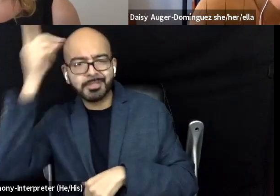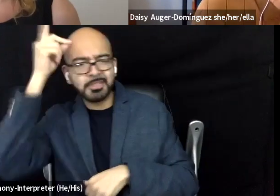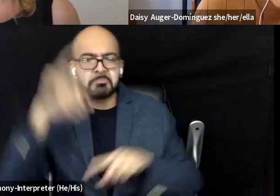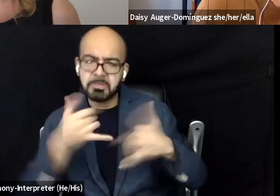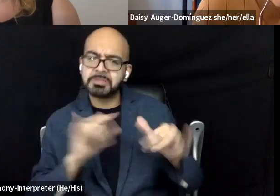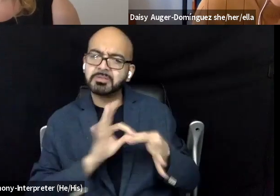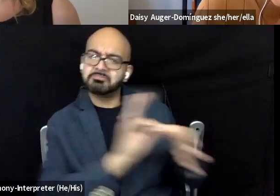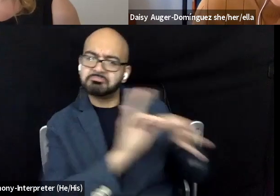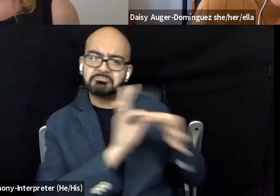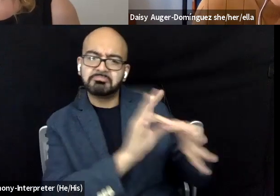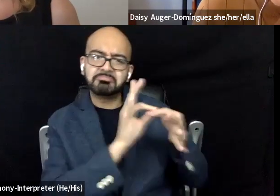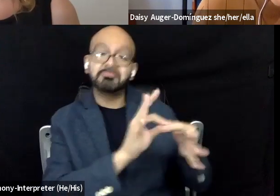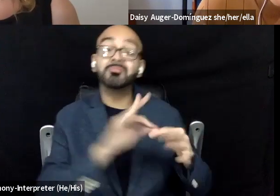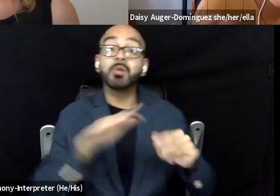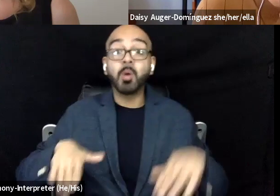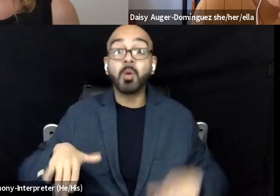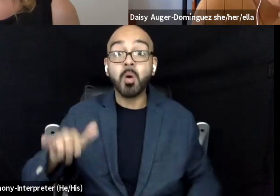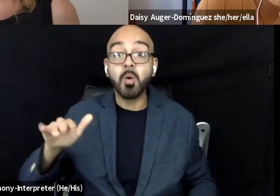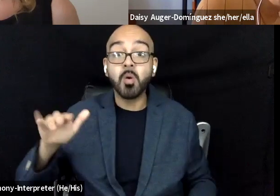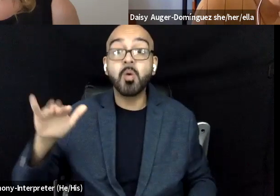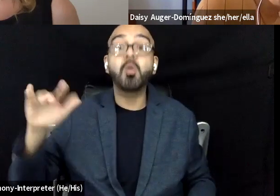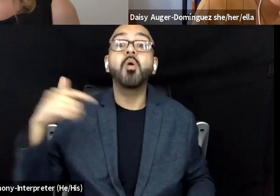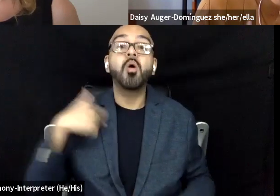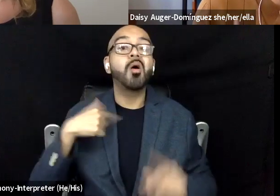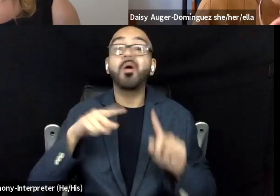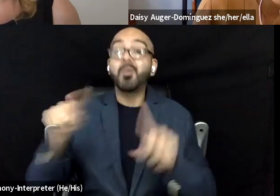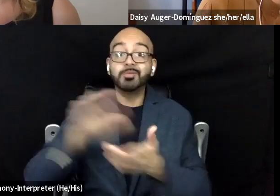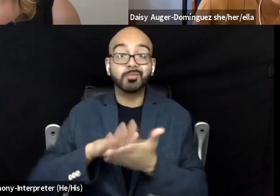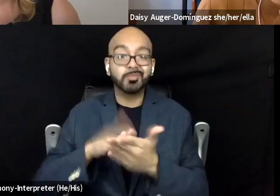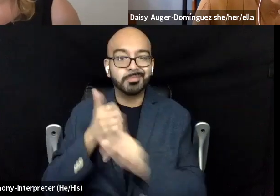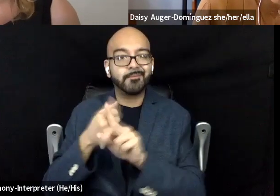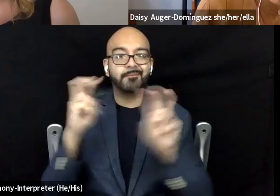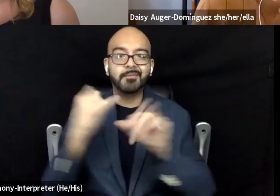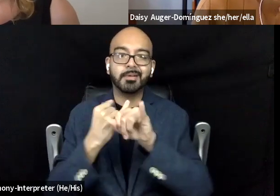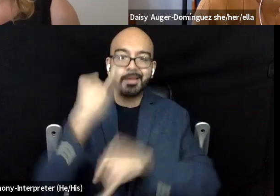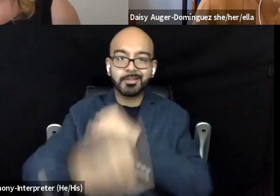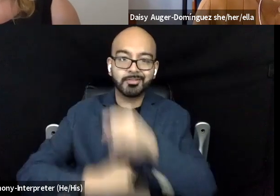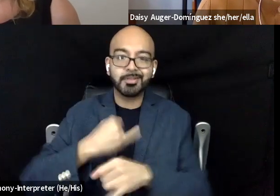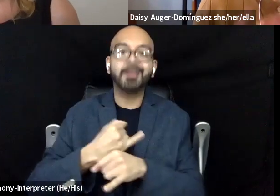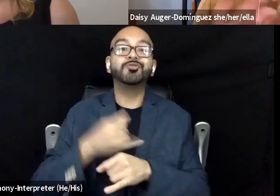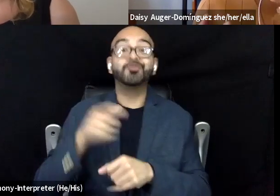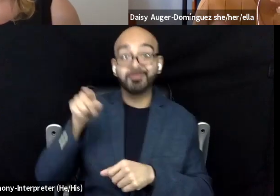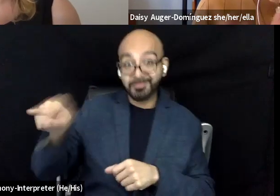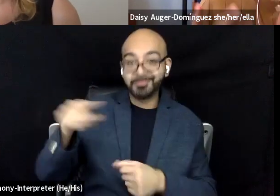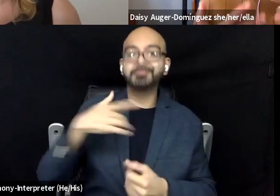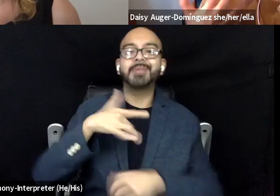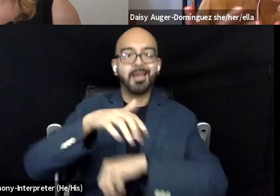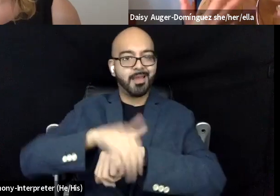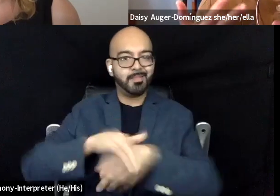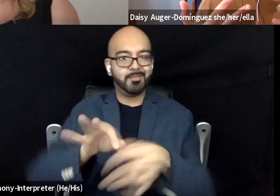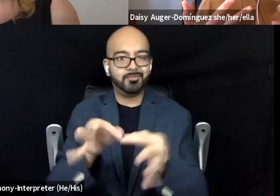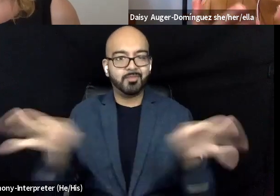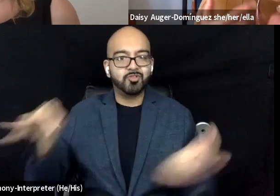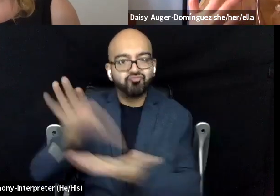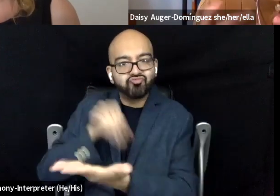And when I was growing up, I studied at an international school. That is how I learned English. And the intent and the purpose